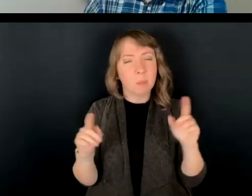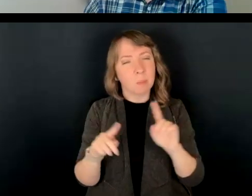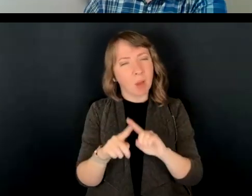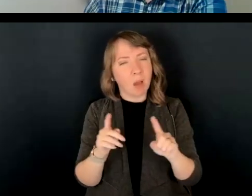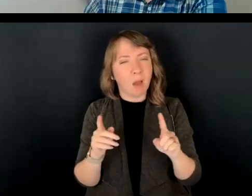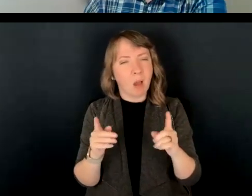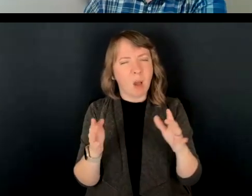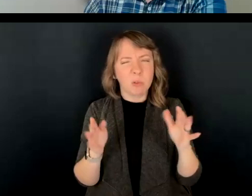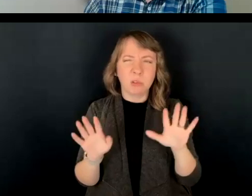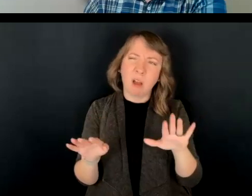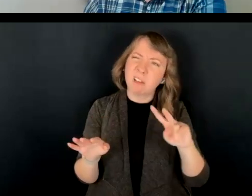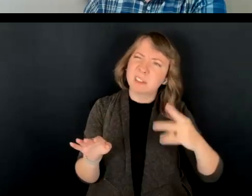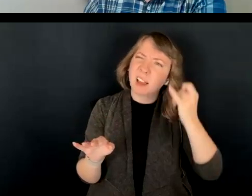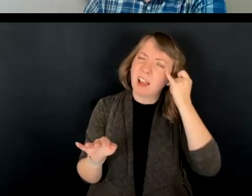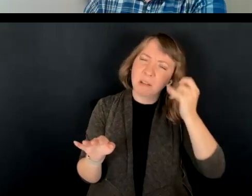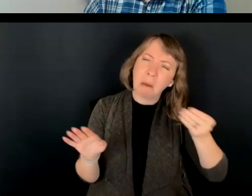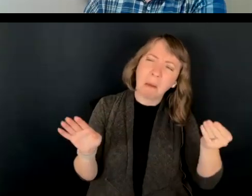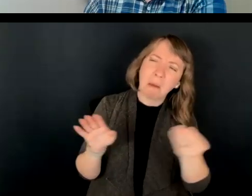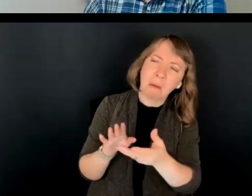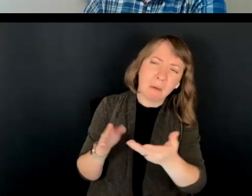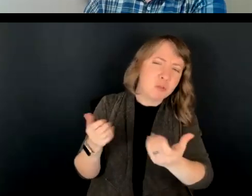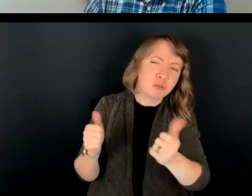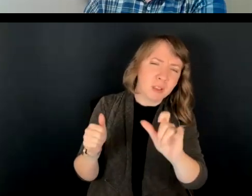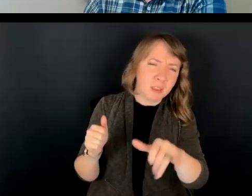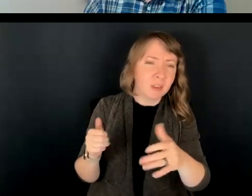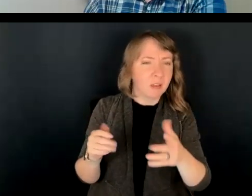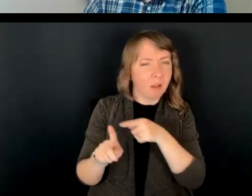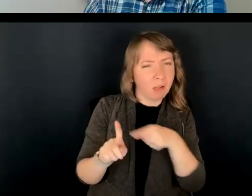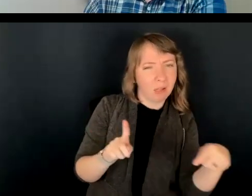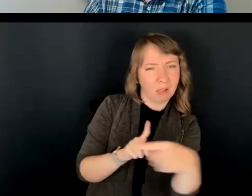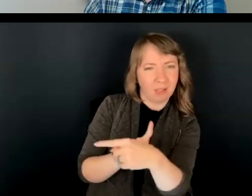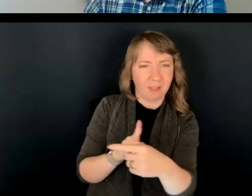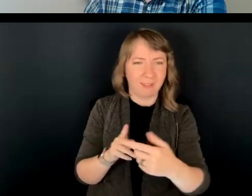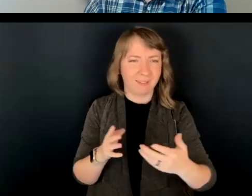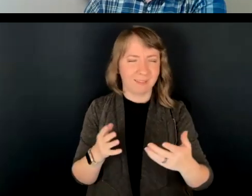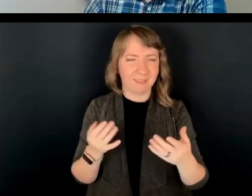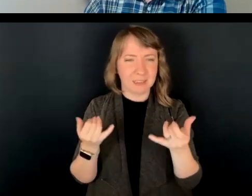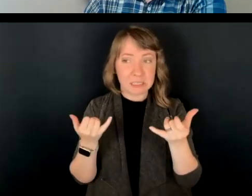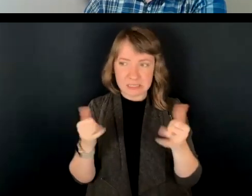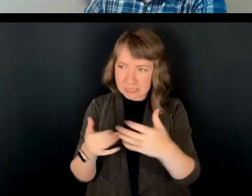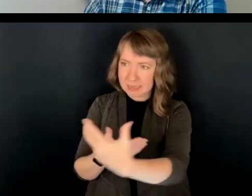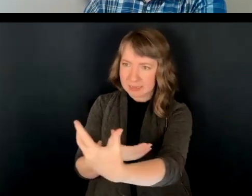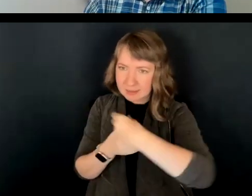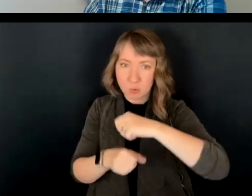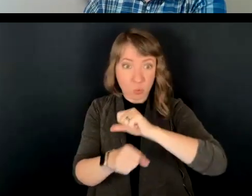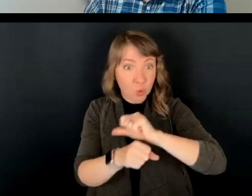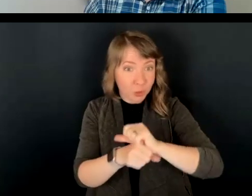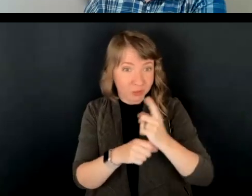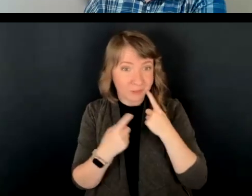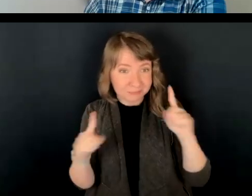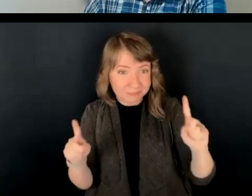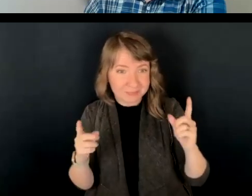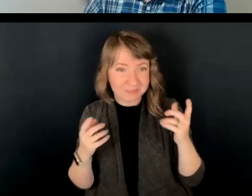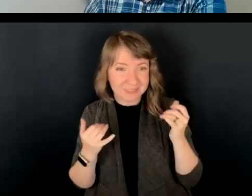maybe we can try this, and this will work. This will still get everybody working, getting the work done. It's just